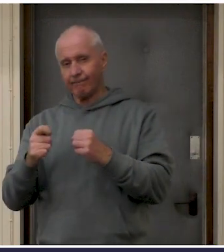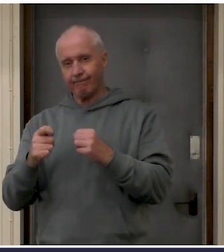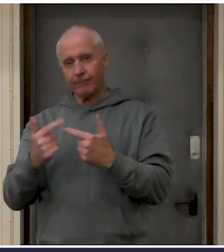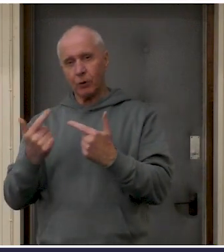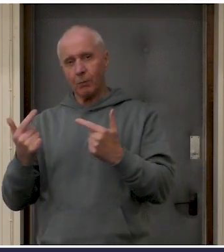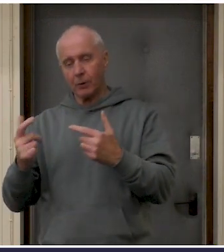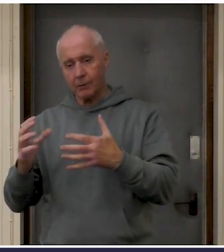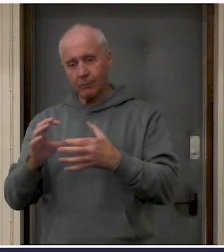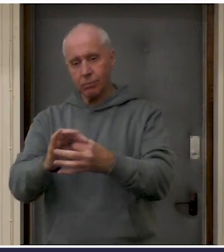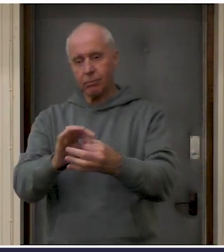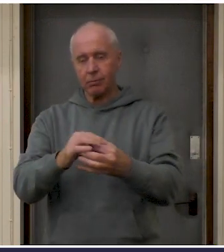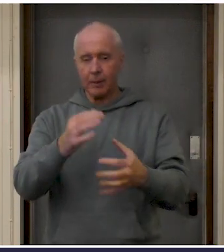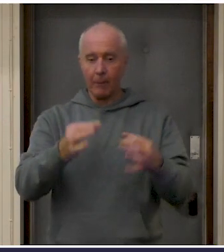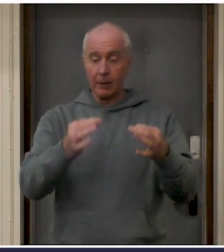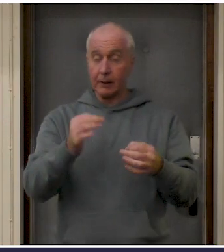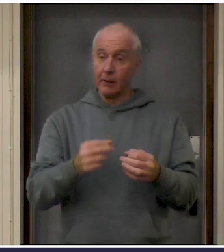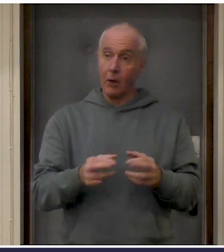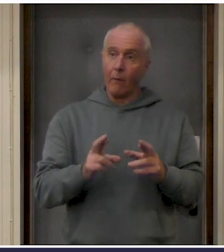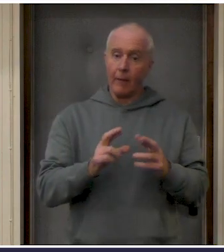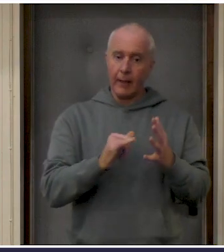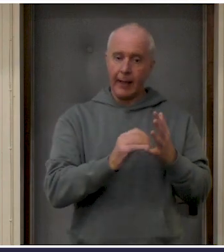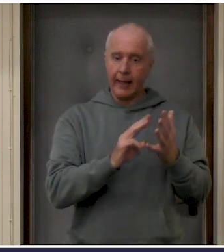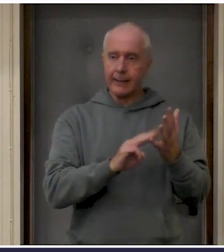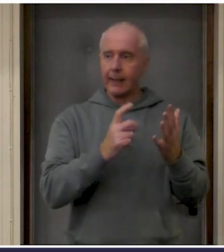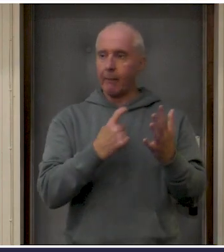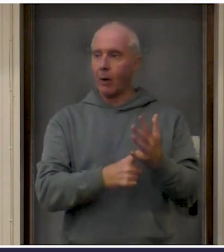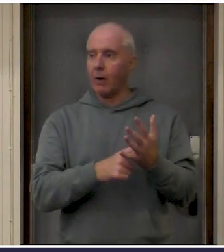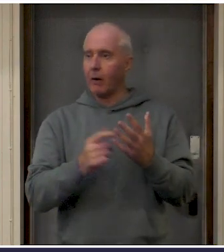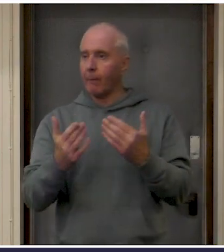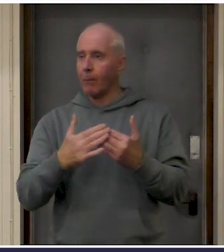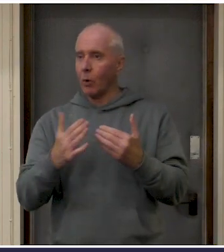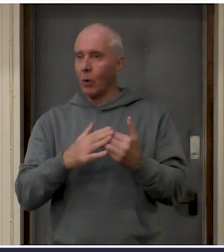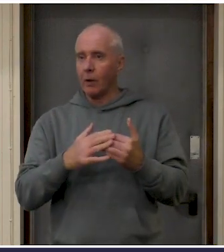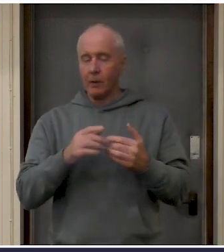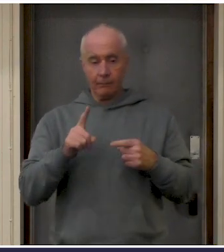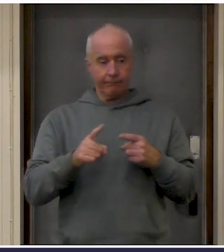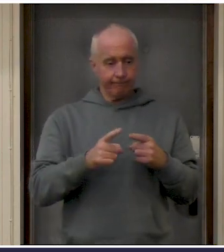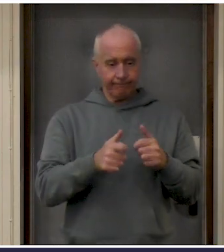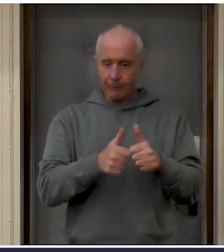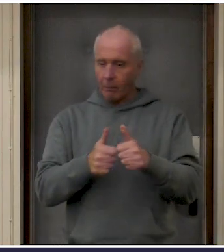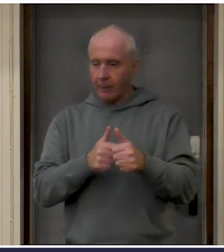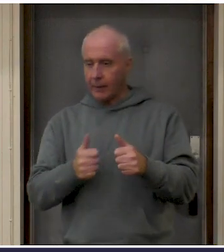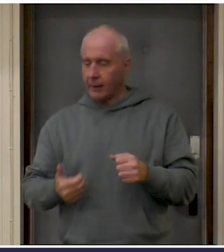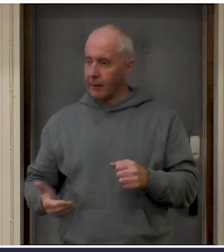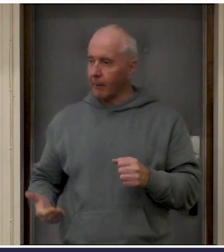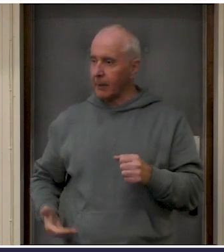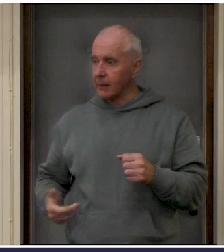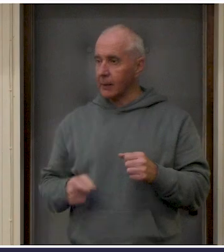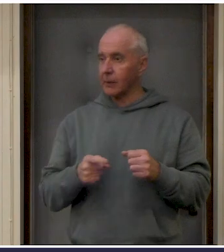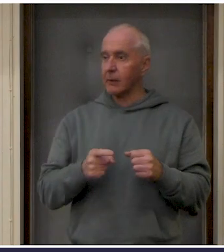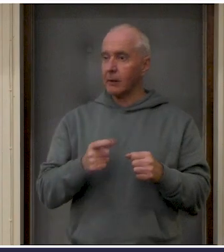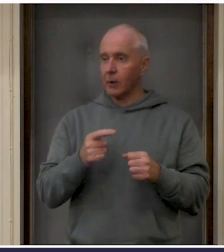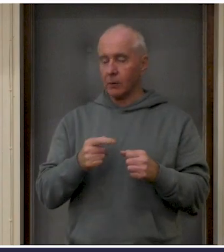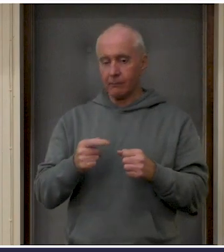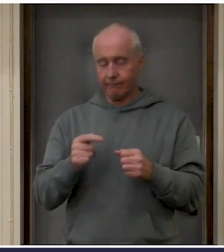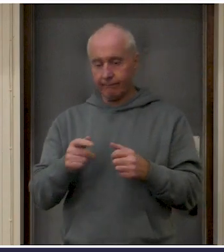politics, and we're hoping that with SMRs, by making these things more of a commoditized product, we can start to pare back